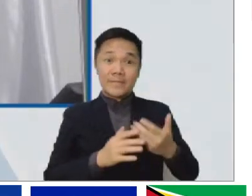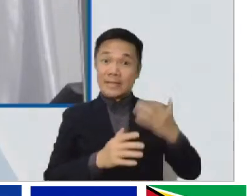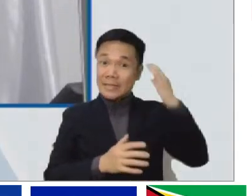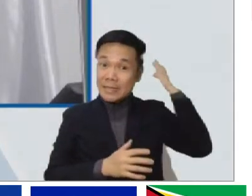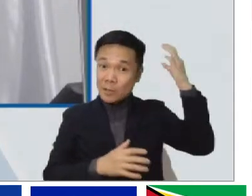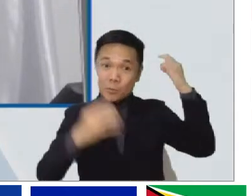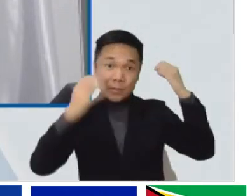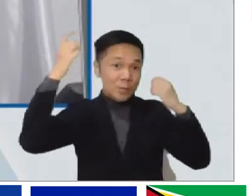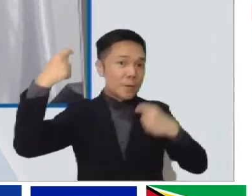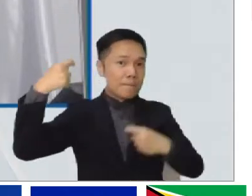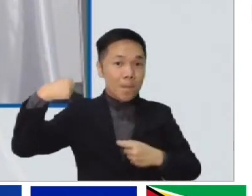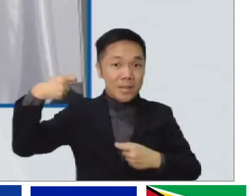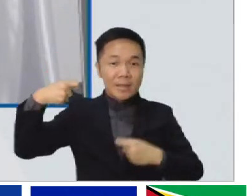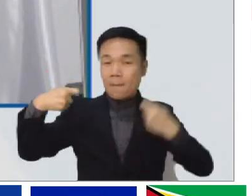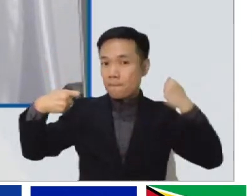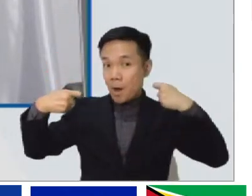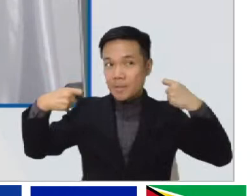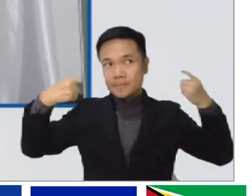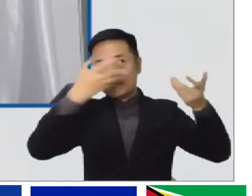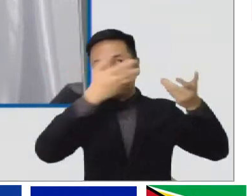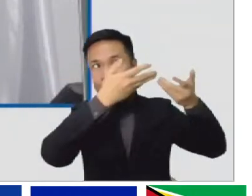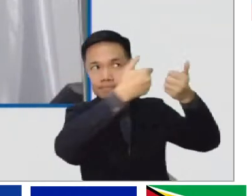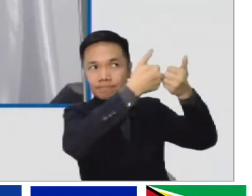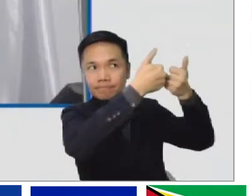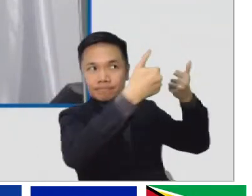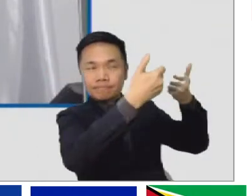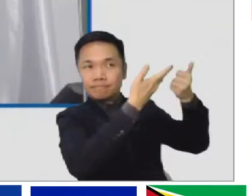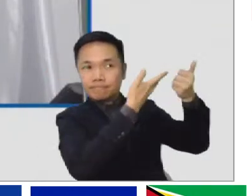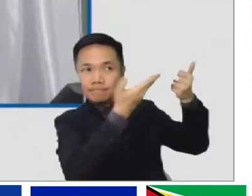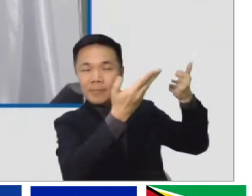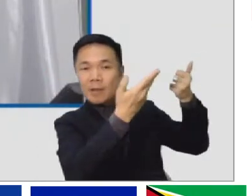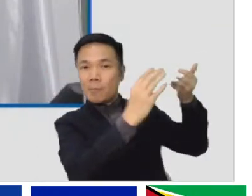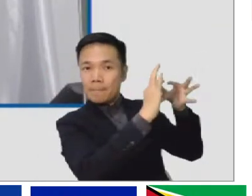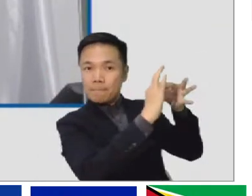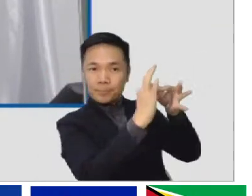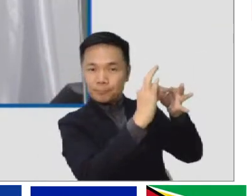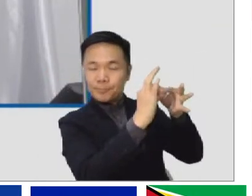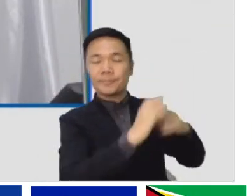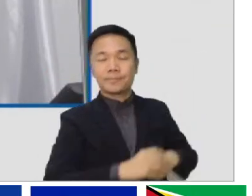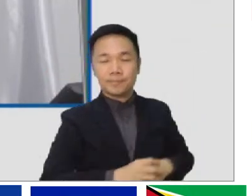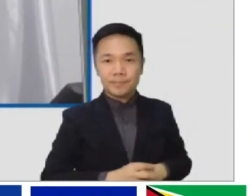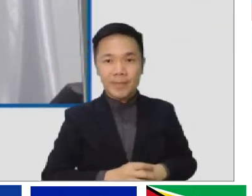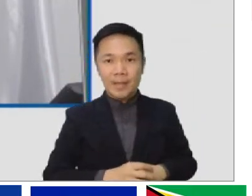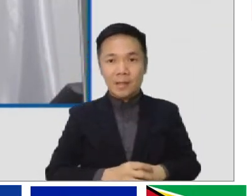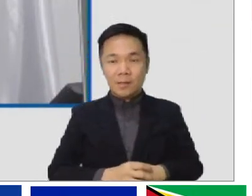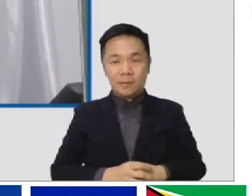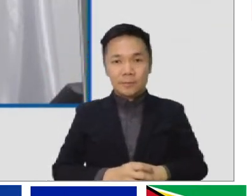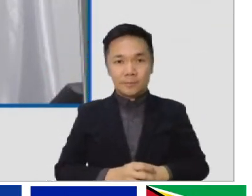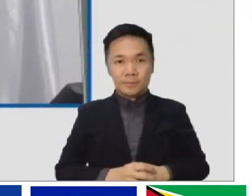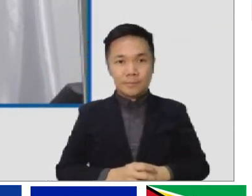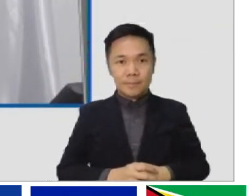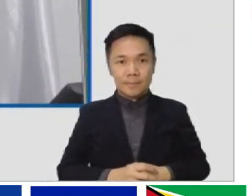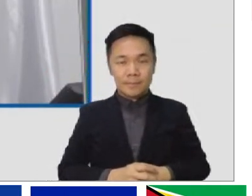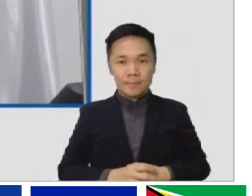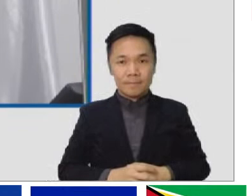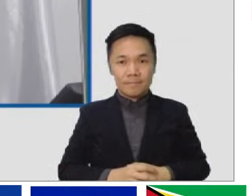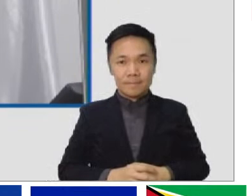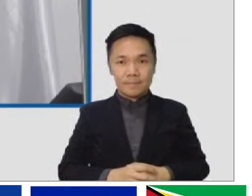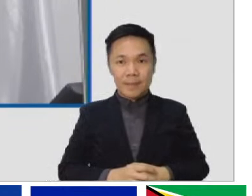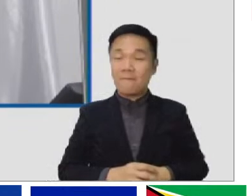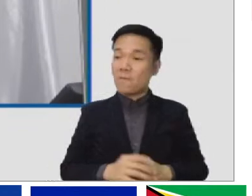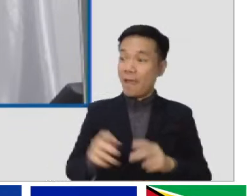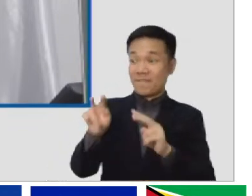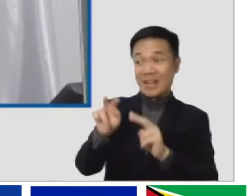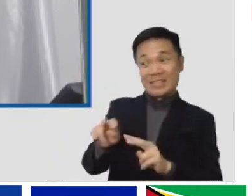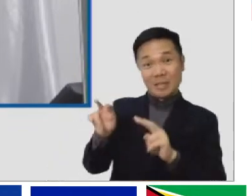this is how we started to take joint actions as well. We also declared the assessments and prevention action treatment